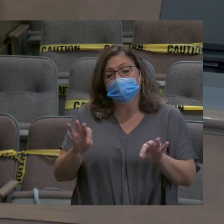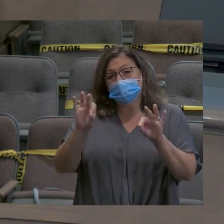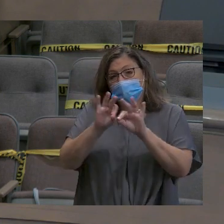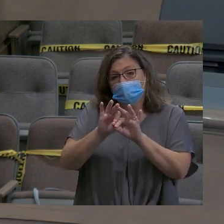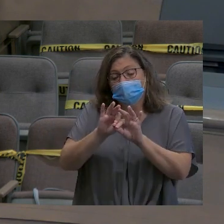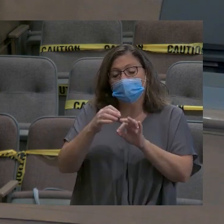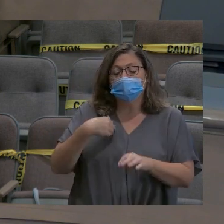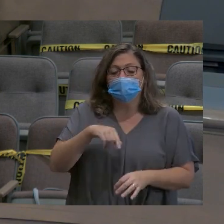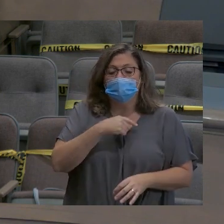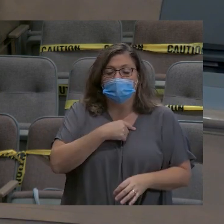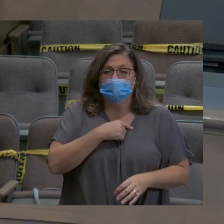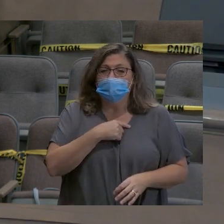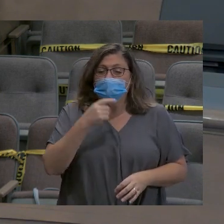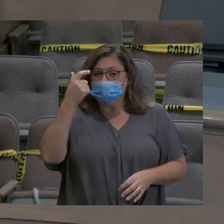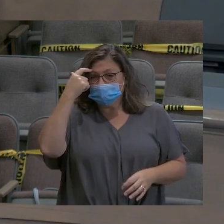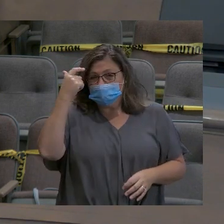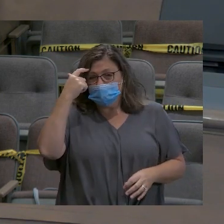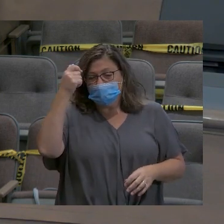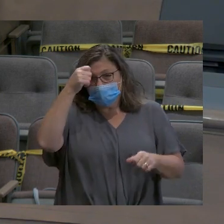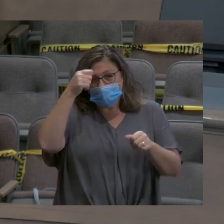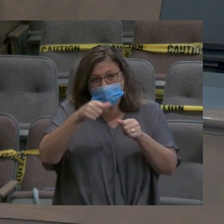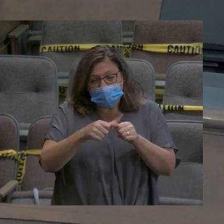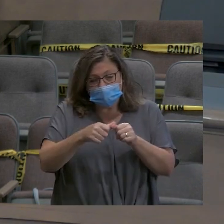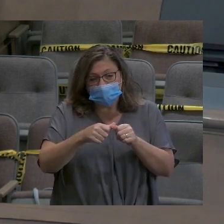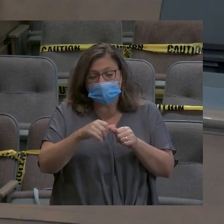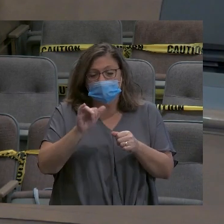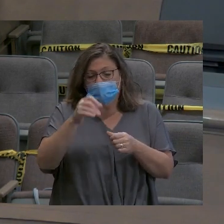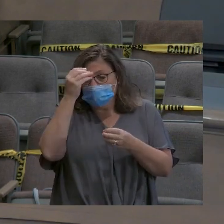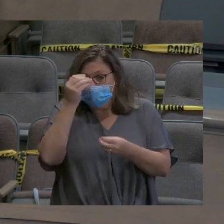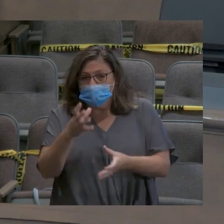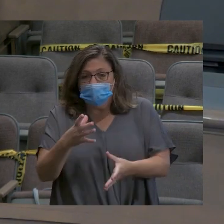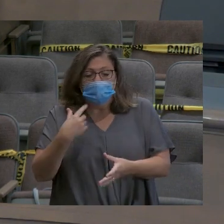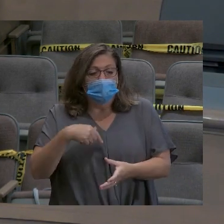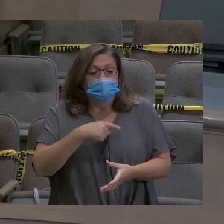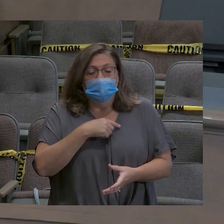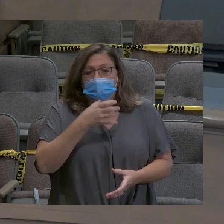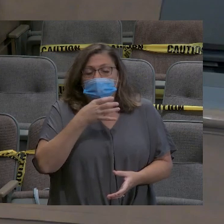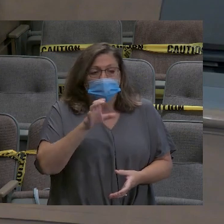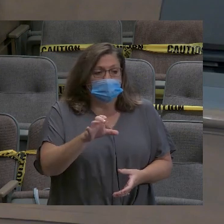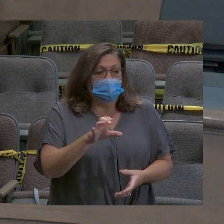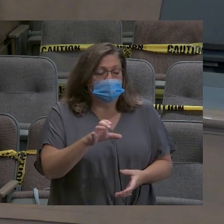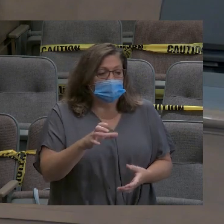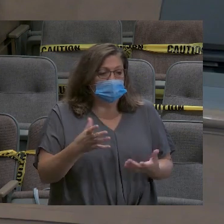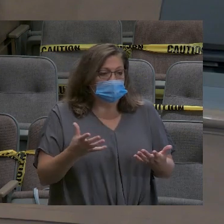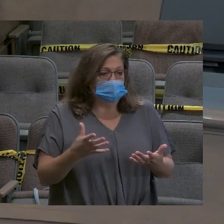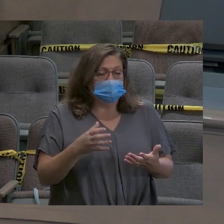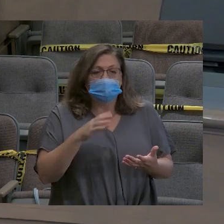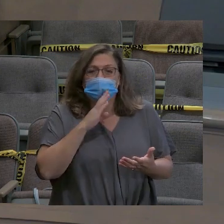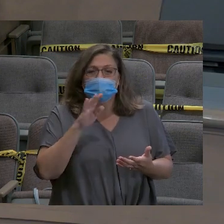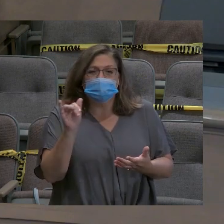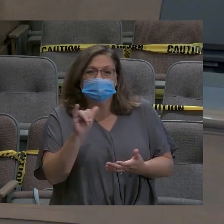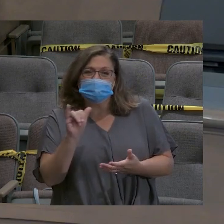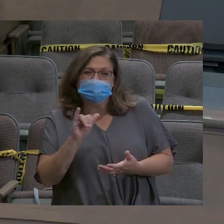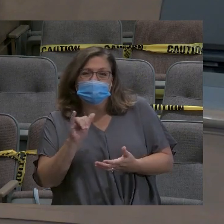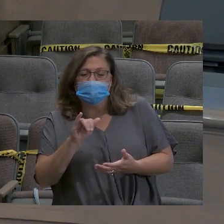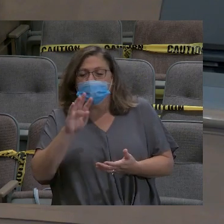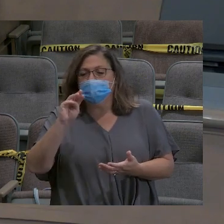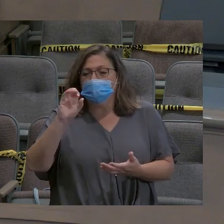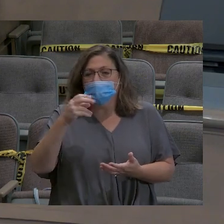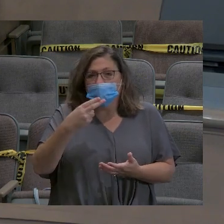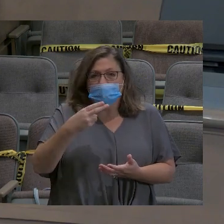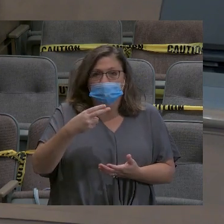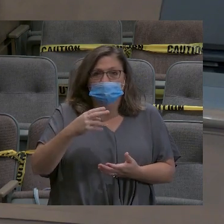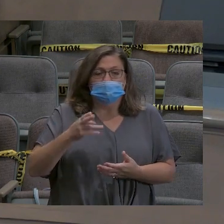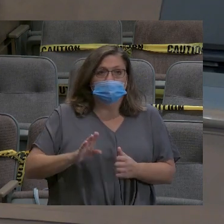very mindful of this information so that we don't allow ourselves to get to a place where we were in March, April, and May, where things